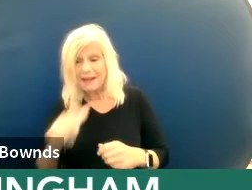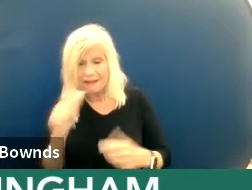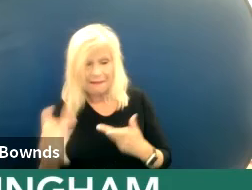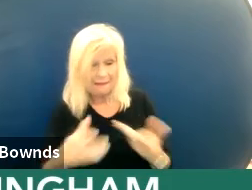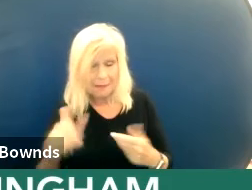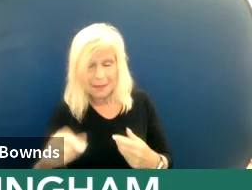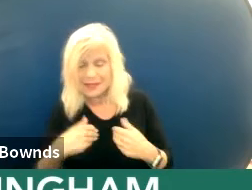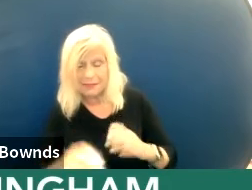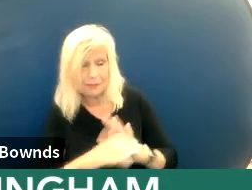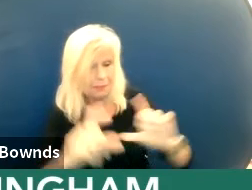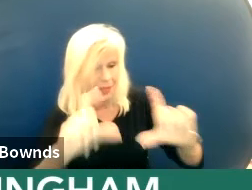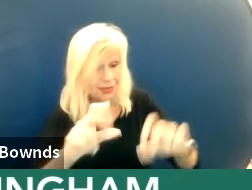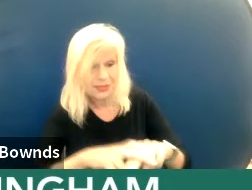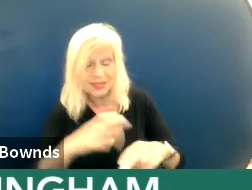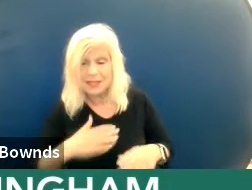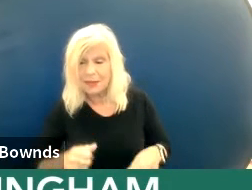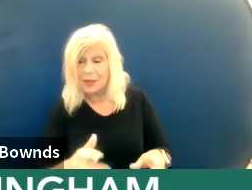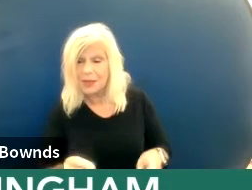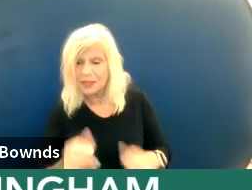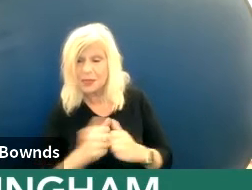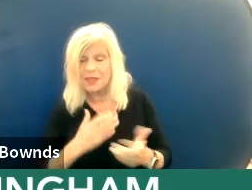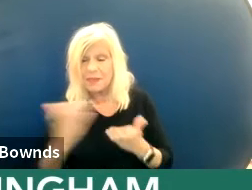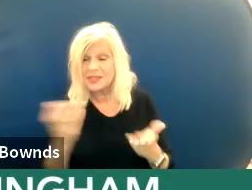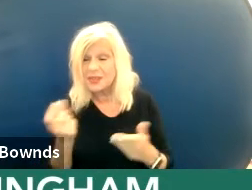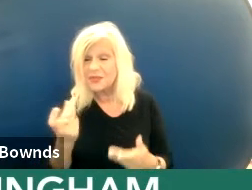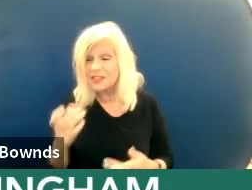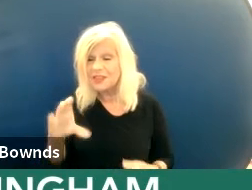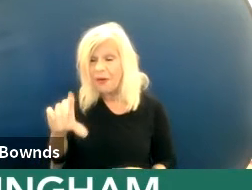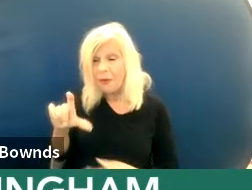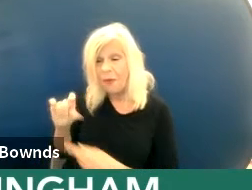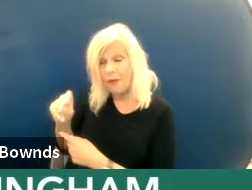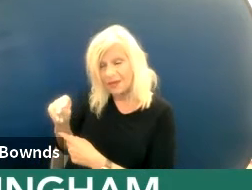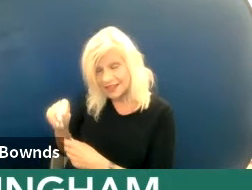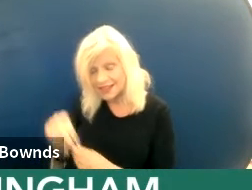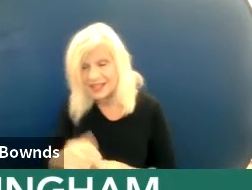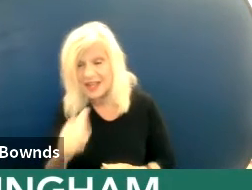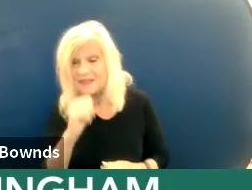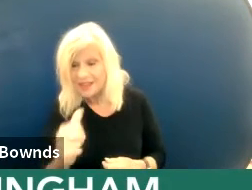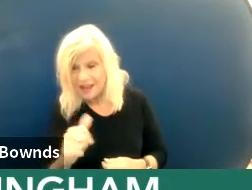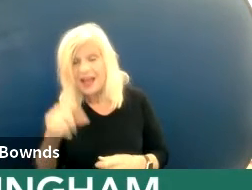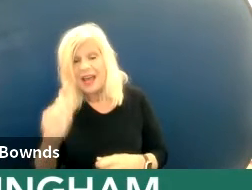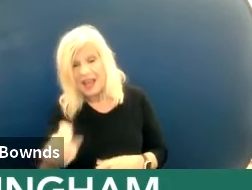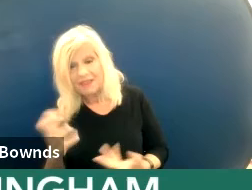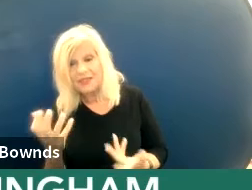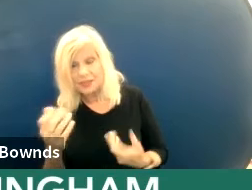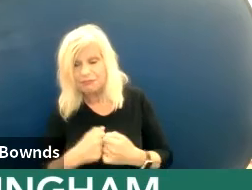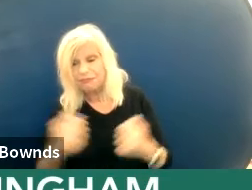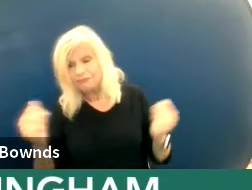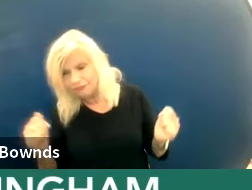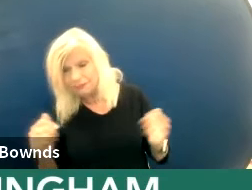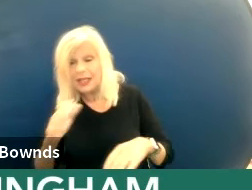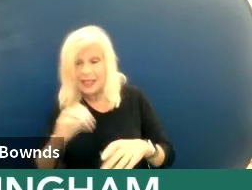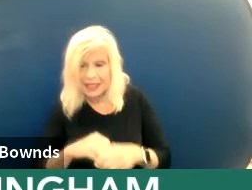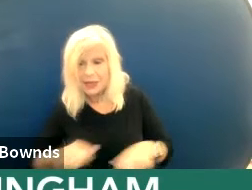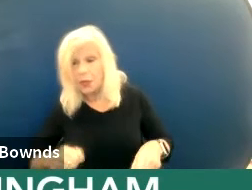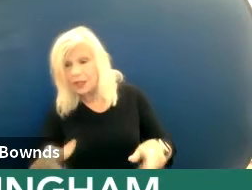the screen, of me sitting in my manual wheelchair with my service dog Colton, that I have to out myself as being a manual wheelchair